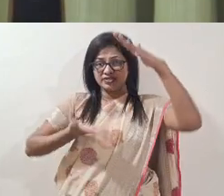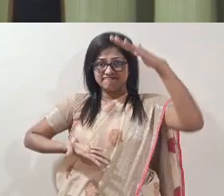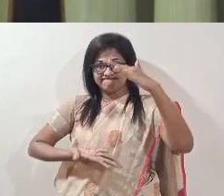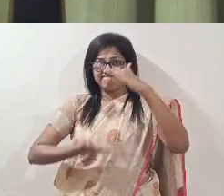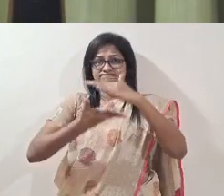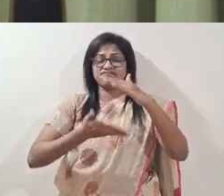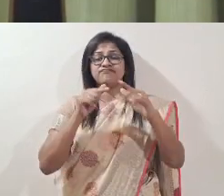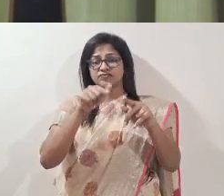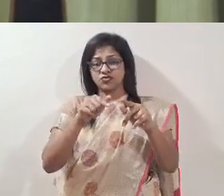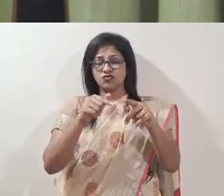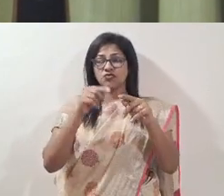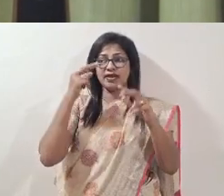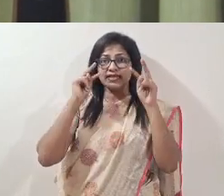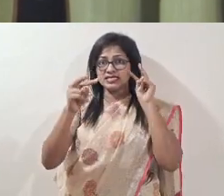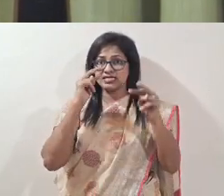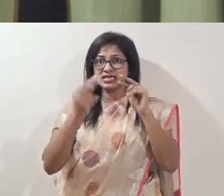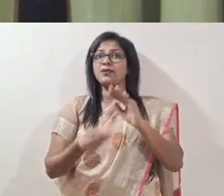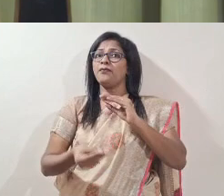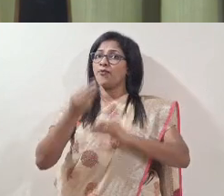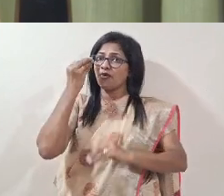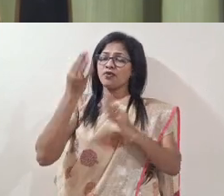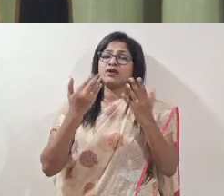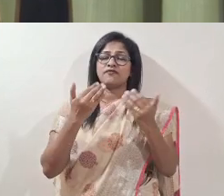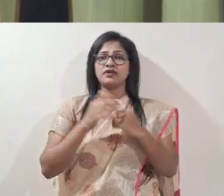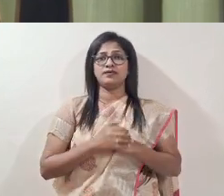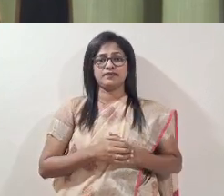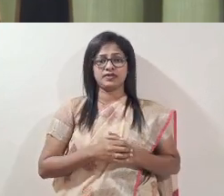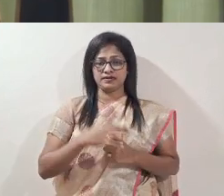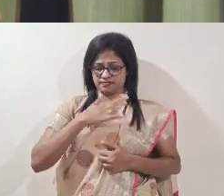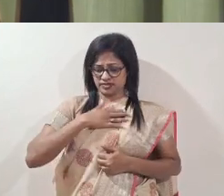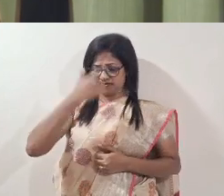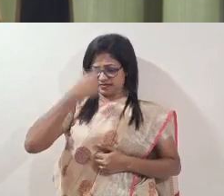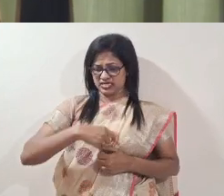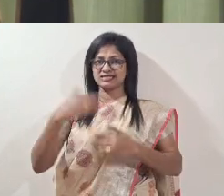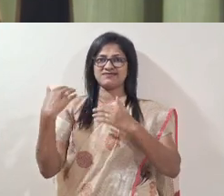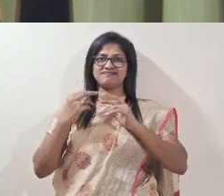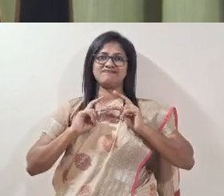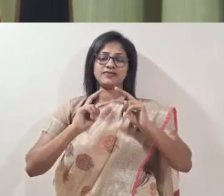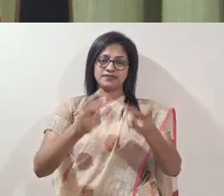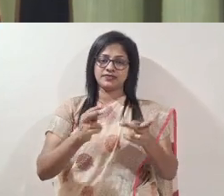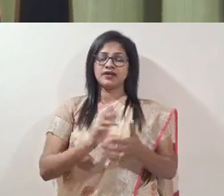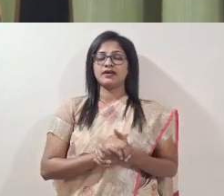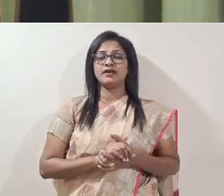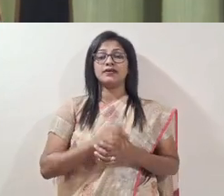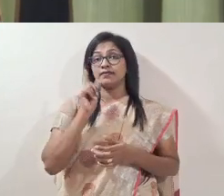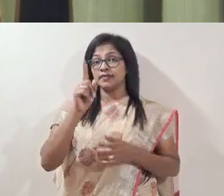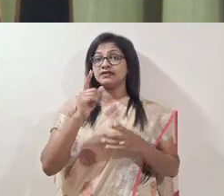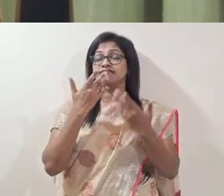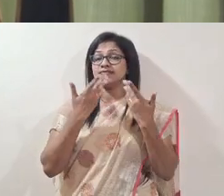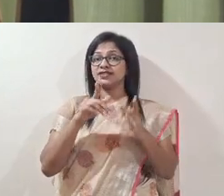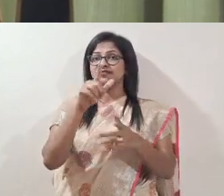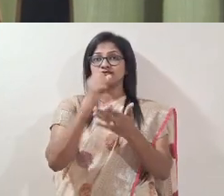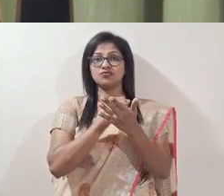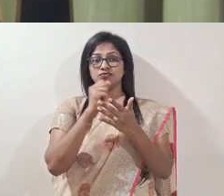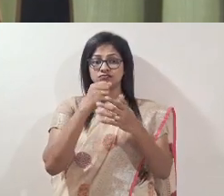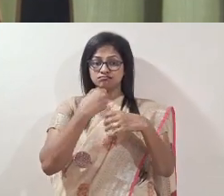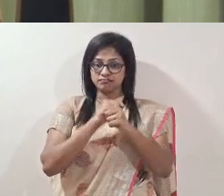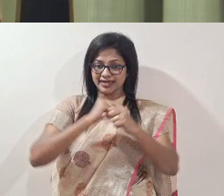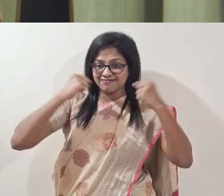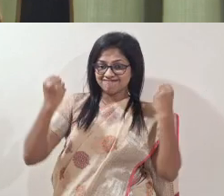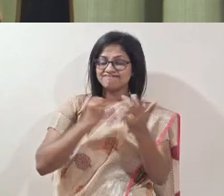have been perhaps given you more insight. That's my first and response. But anyway, you have made an